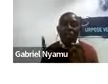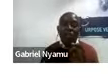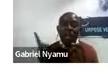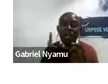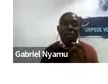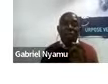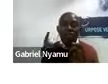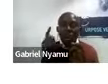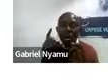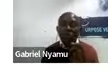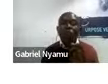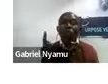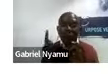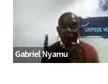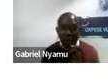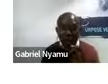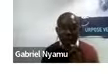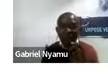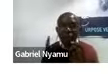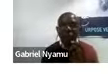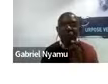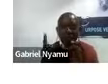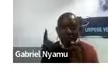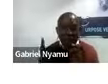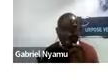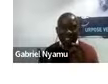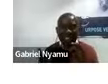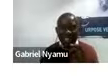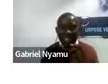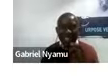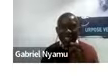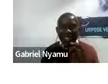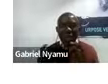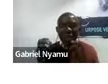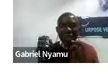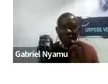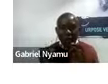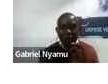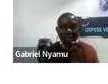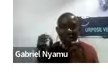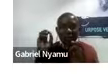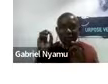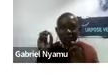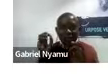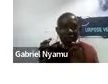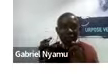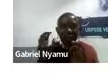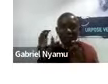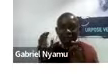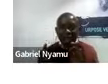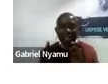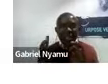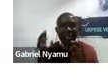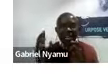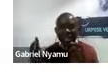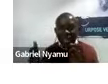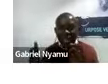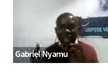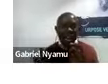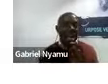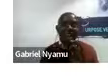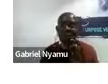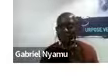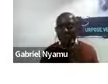you are taught on the other end because we were taught to go and work. We were taught to be employees. So we were taught those philosophical models in the